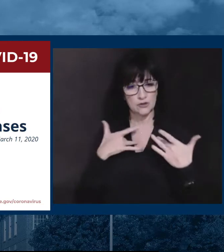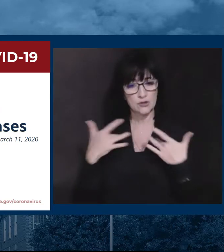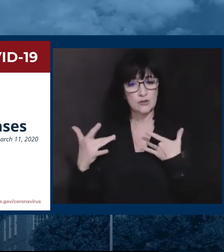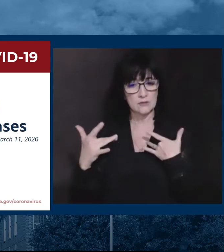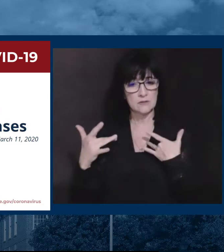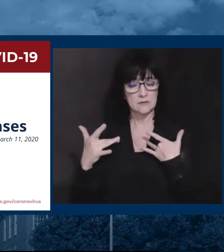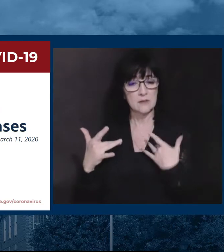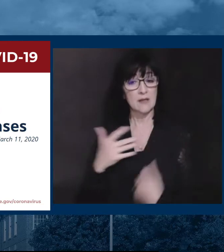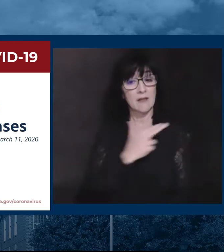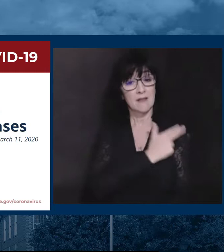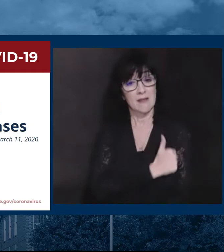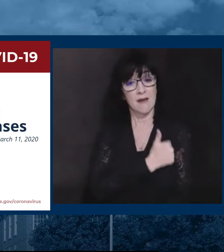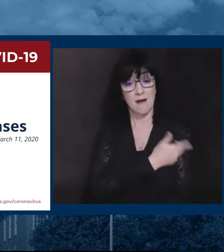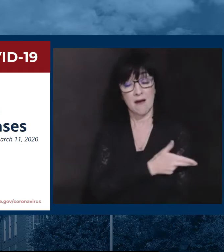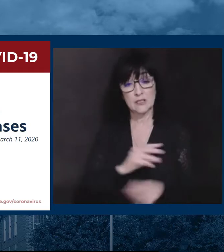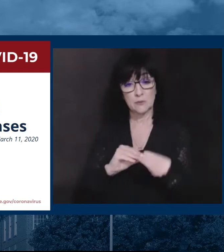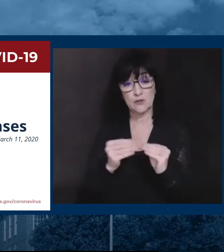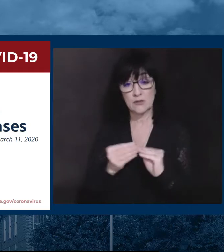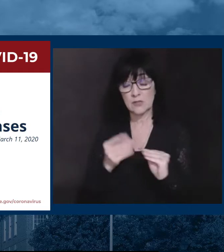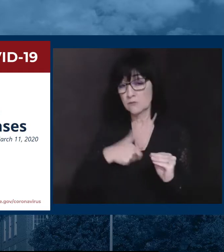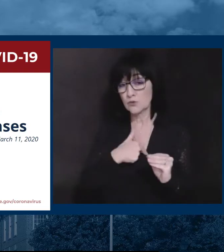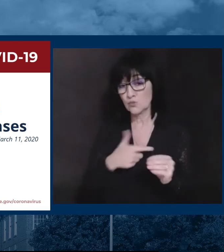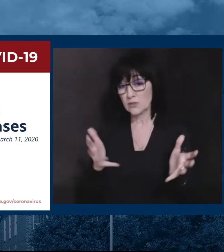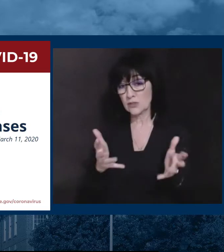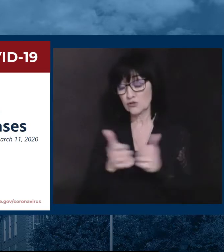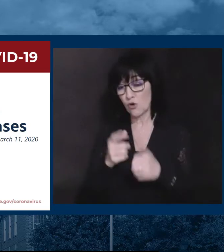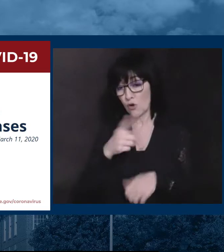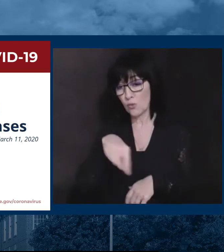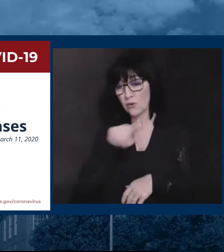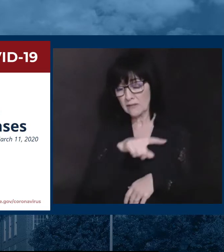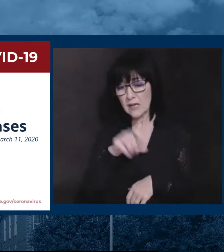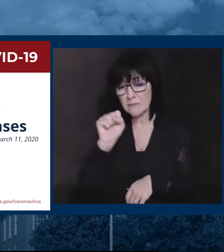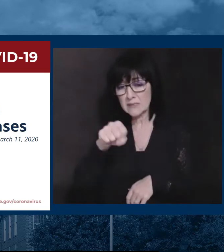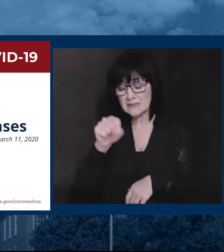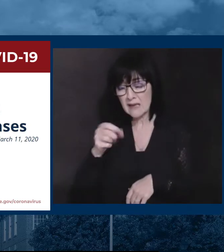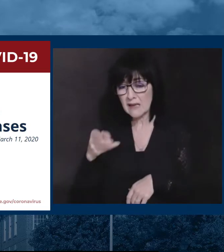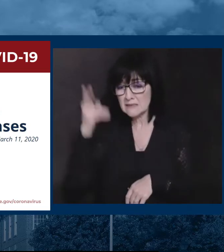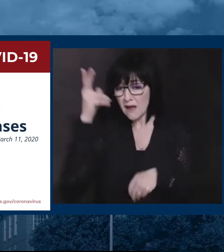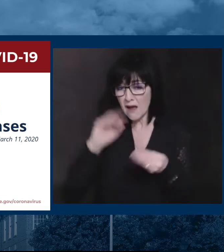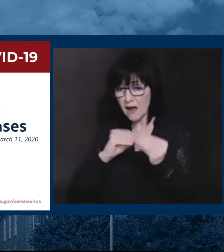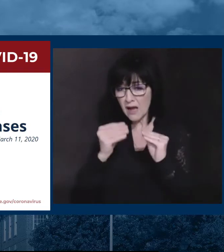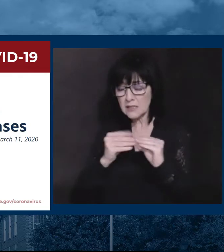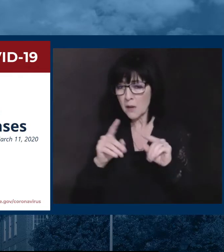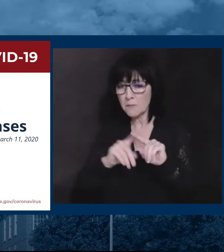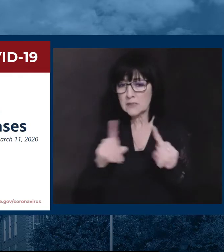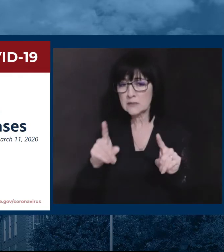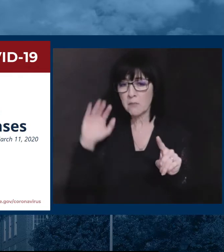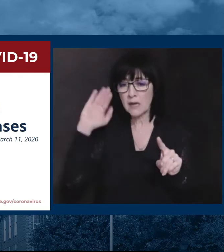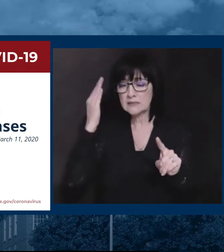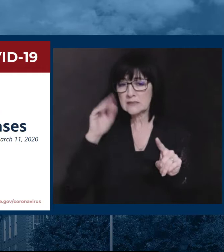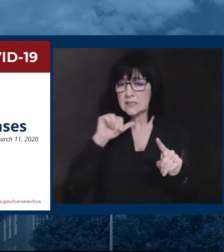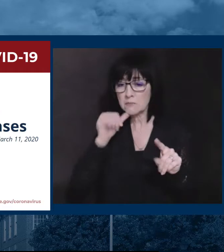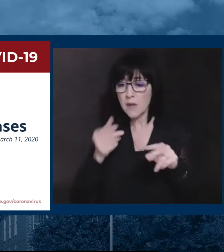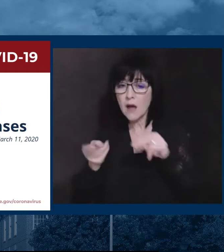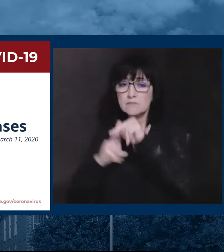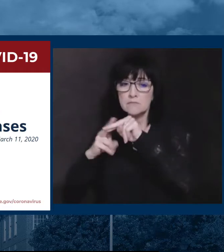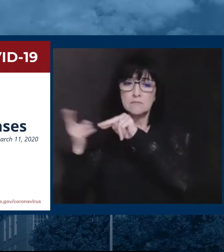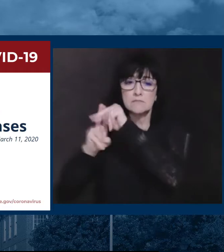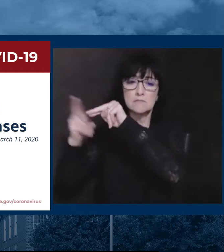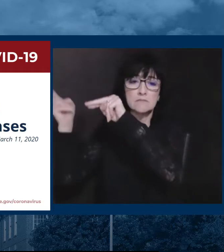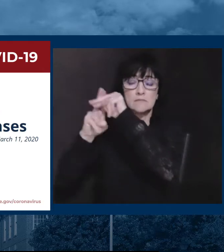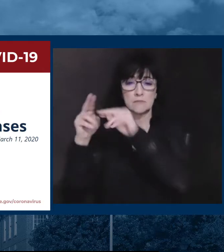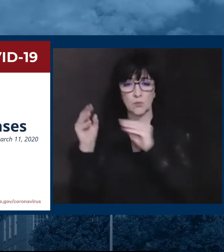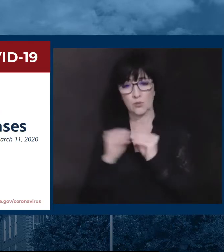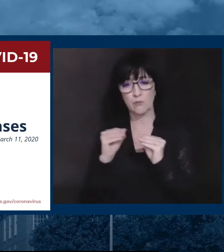hospitals yesterday, at a high level, but fairly stable. At the moment, they're actually seeing more patients with